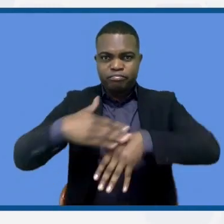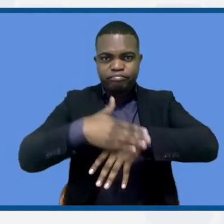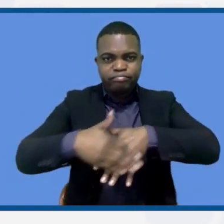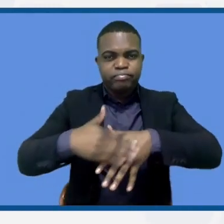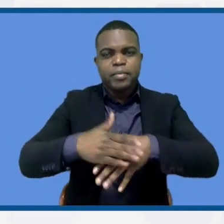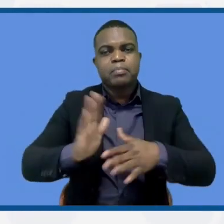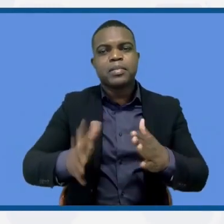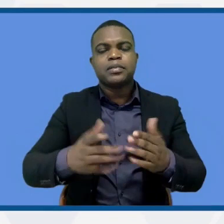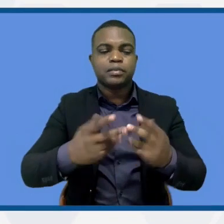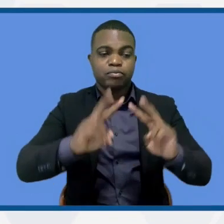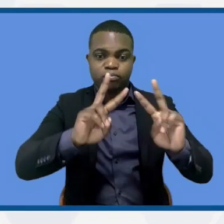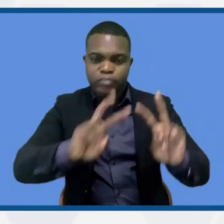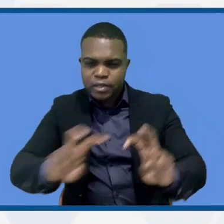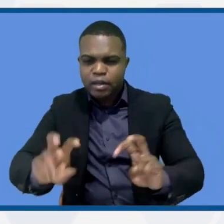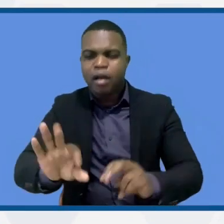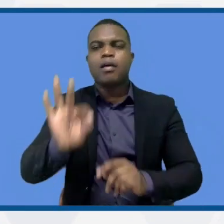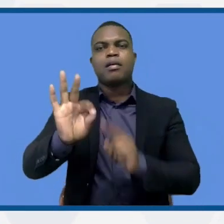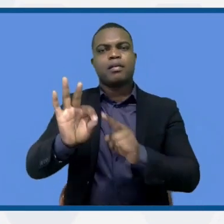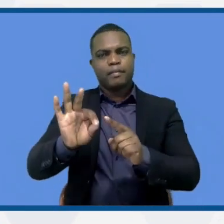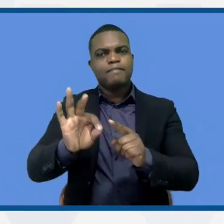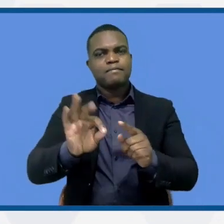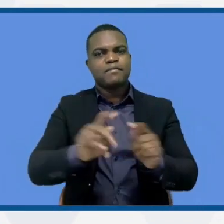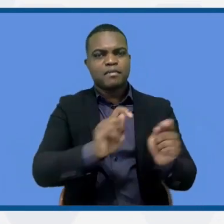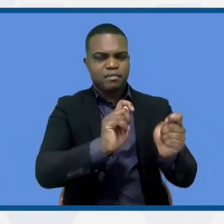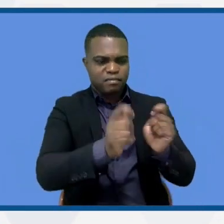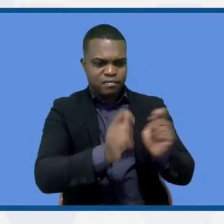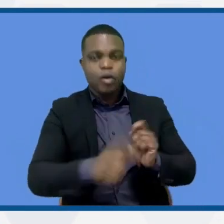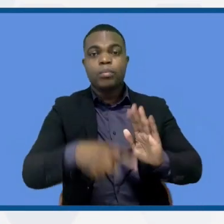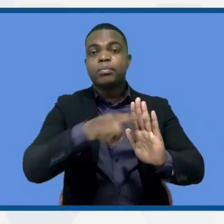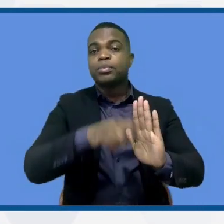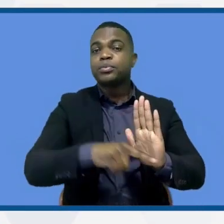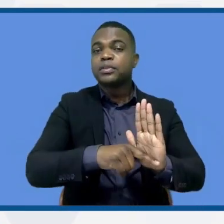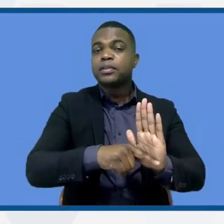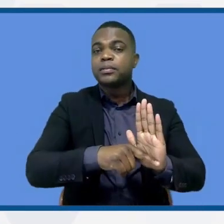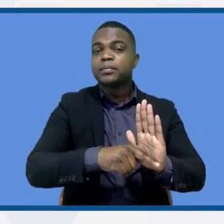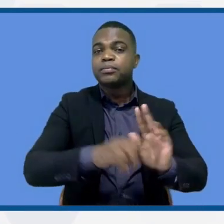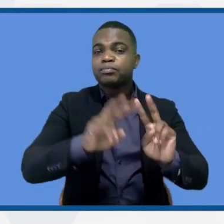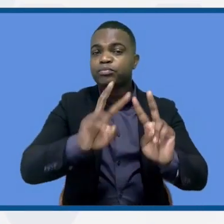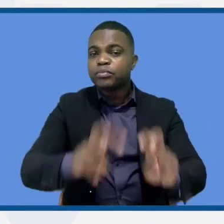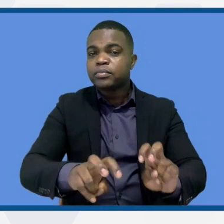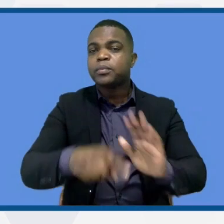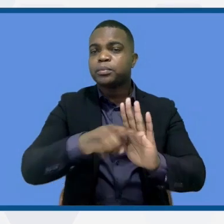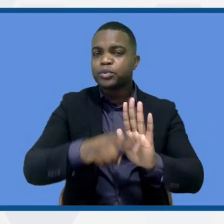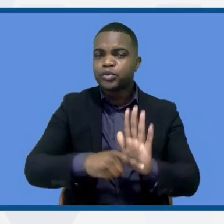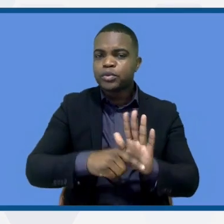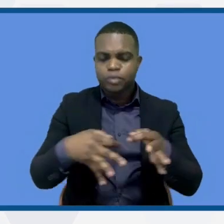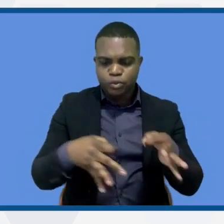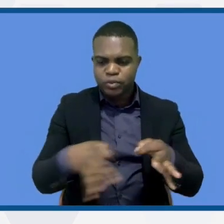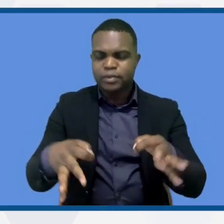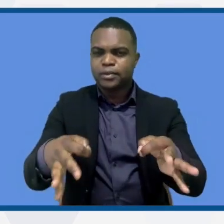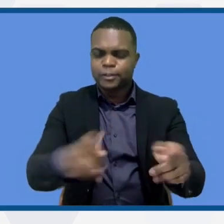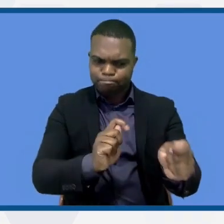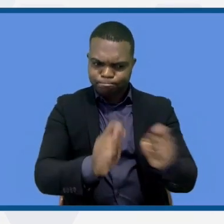the concept of resilient infrastructure and what it entails. The United Nations Office for Disaster Risk Reduction